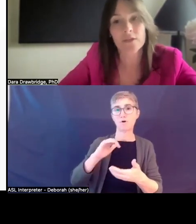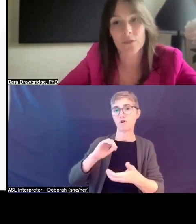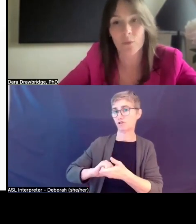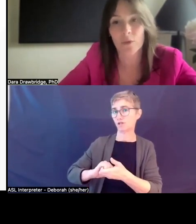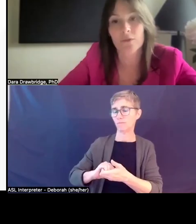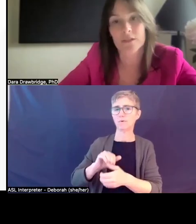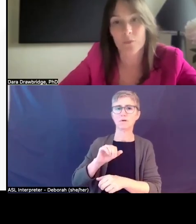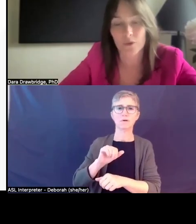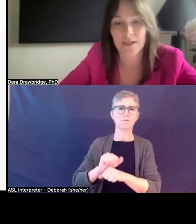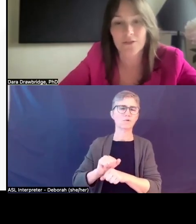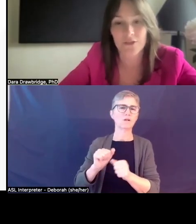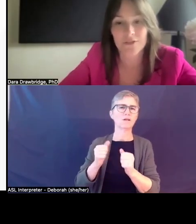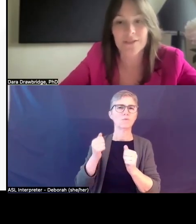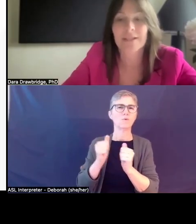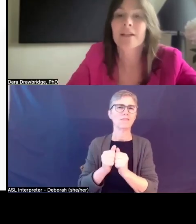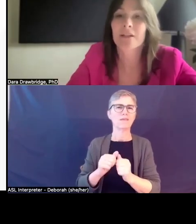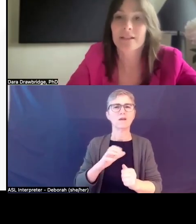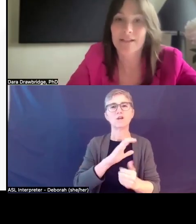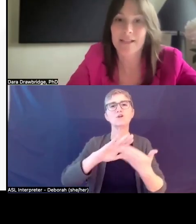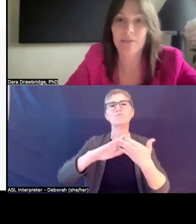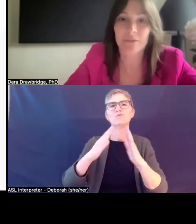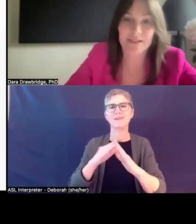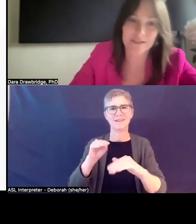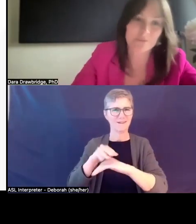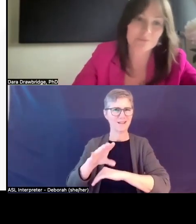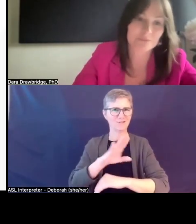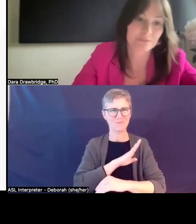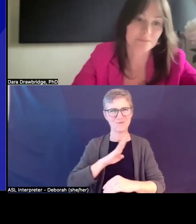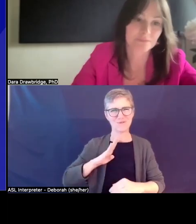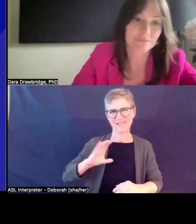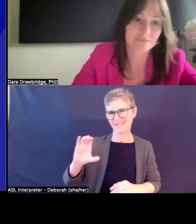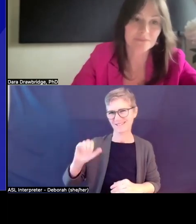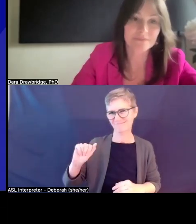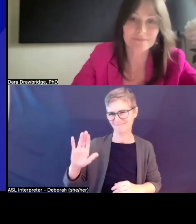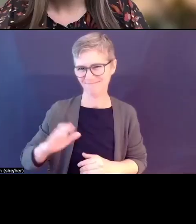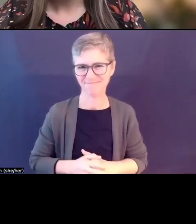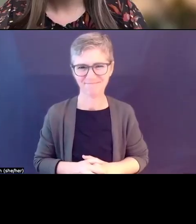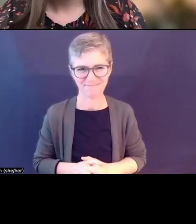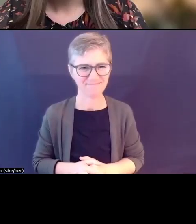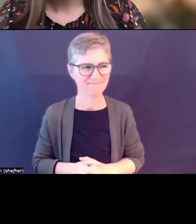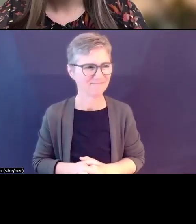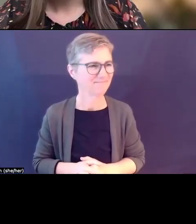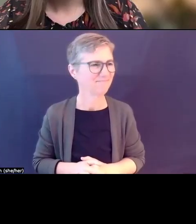community advisory board for the support centers. Next slide, please.